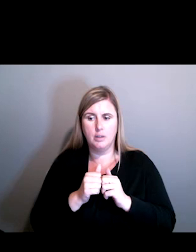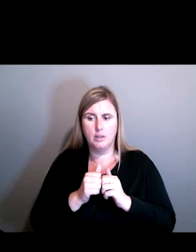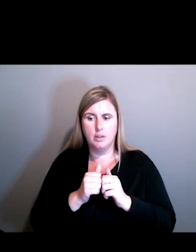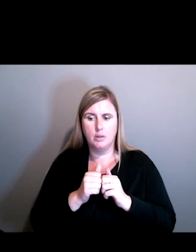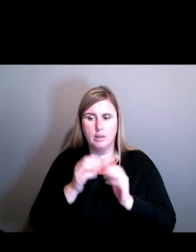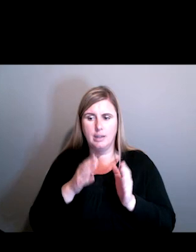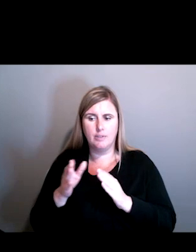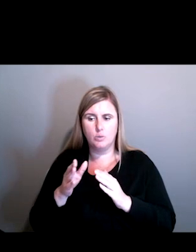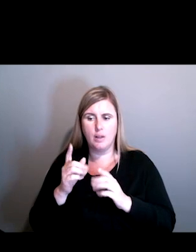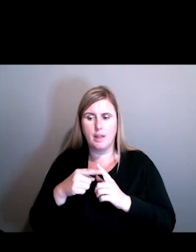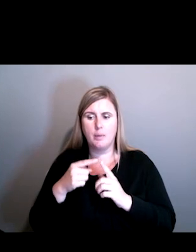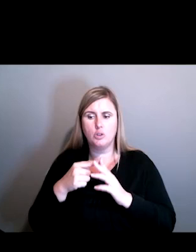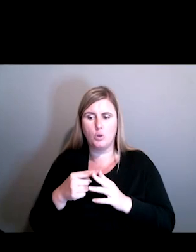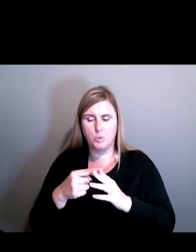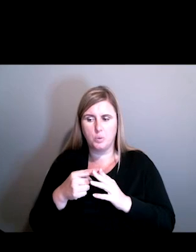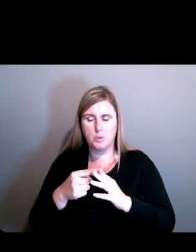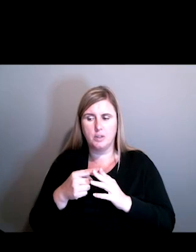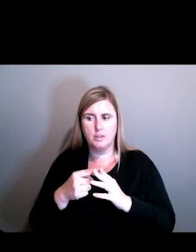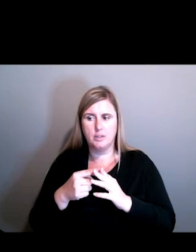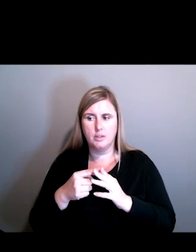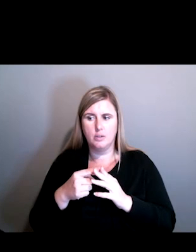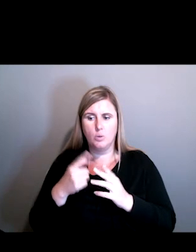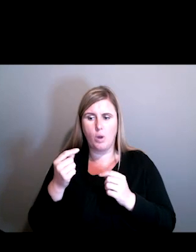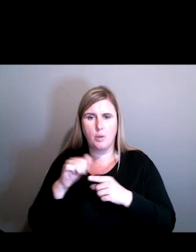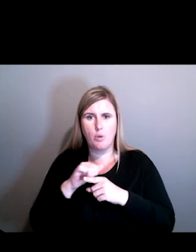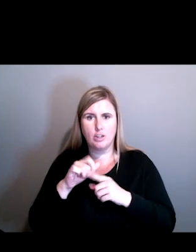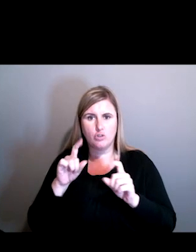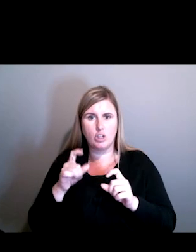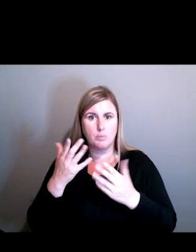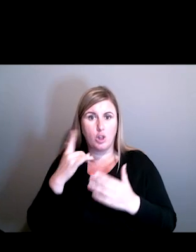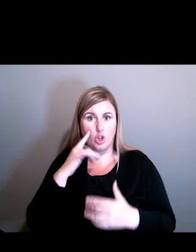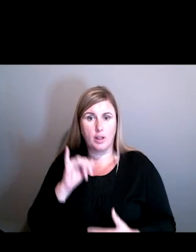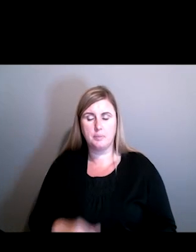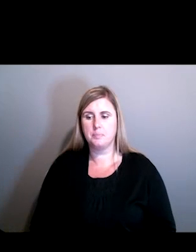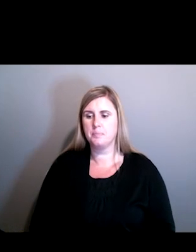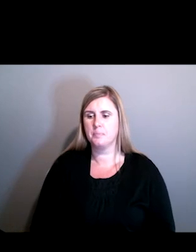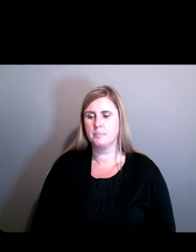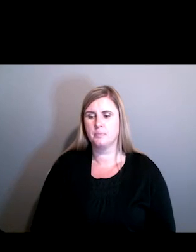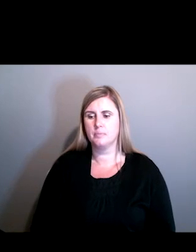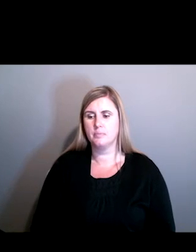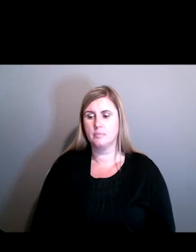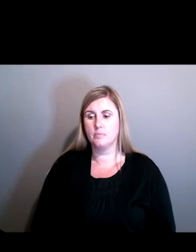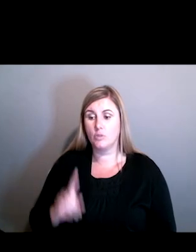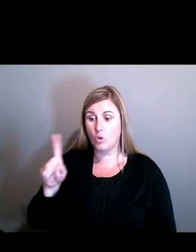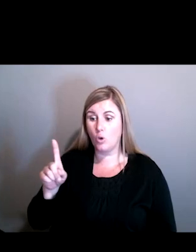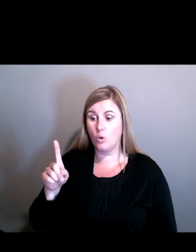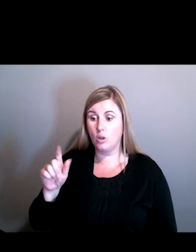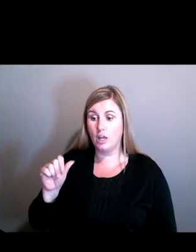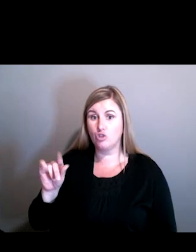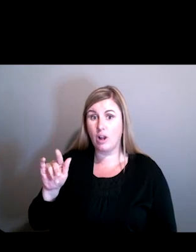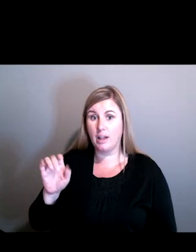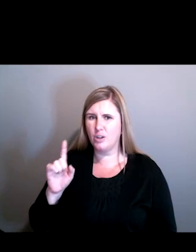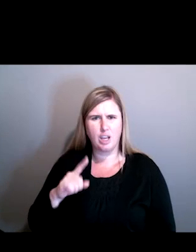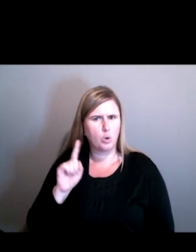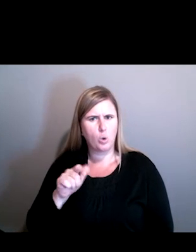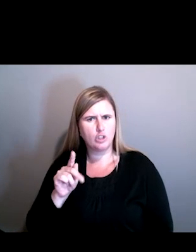individual, and then I'm going to show you what the practice trials might look like. Can we go to Adrenaline? We can't go to Adrenaline